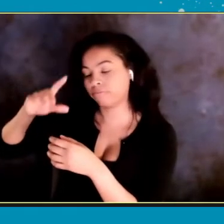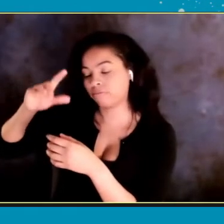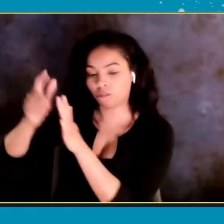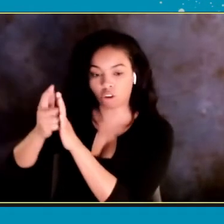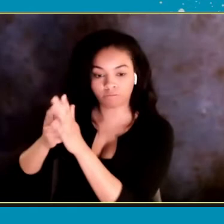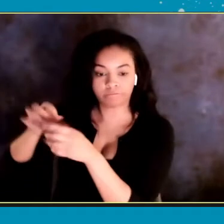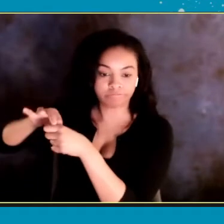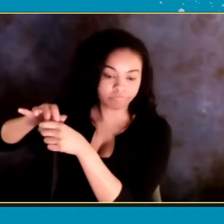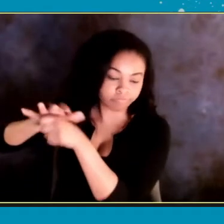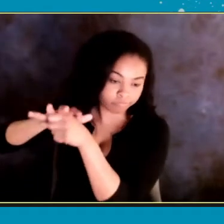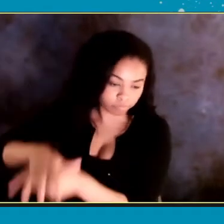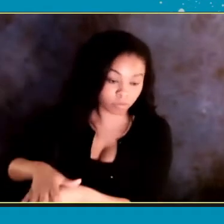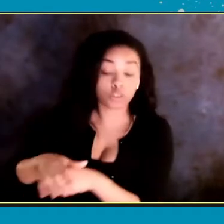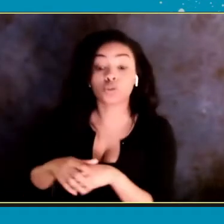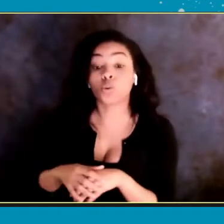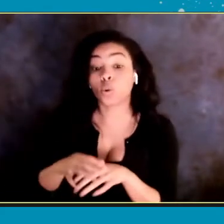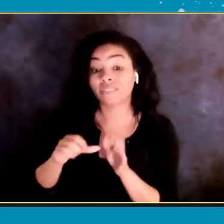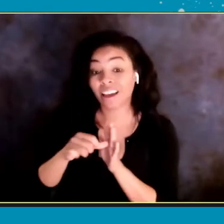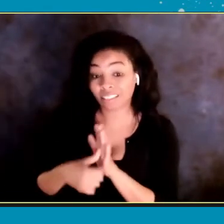has given over